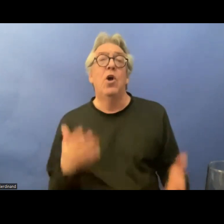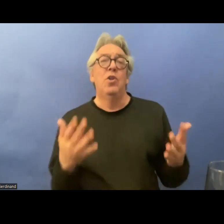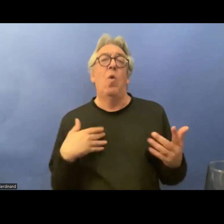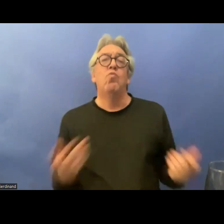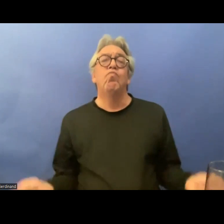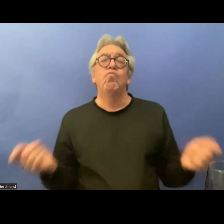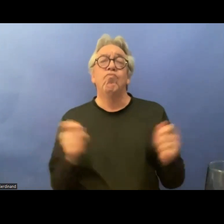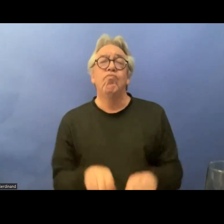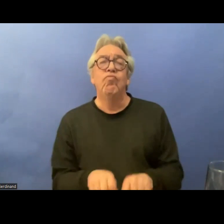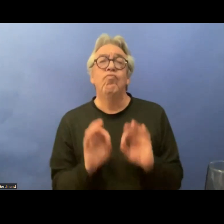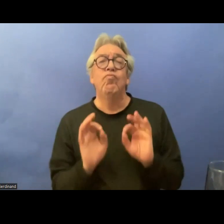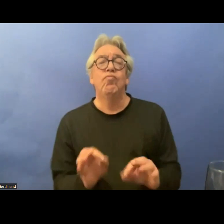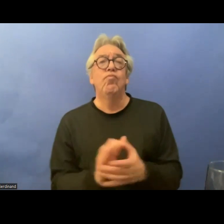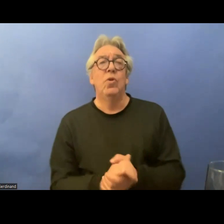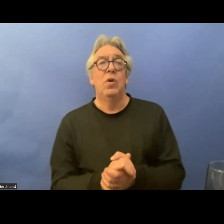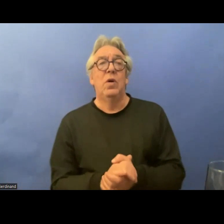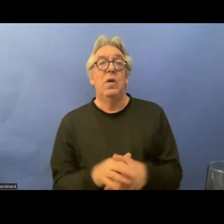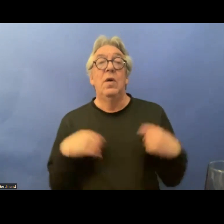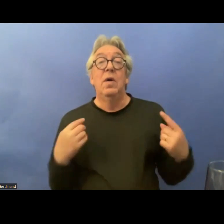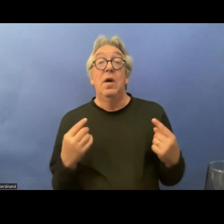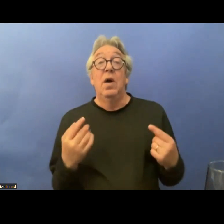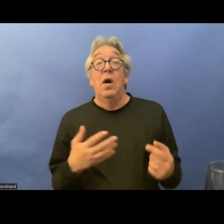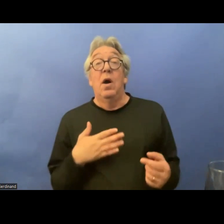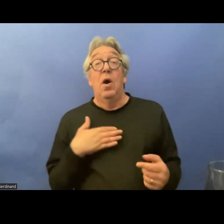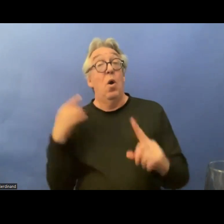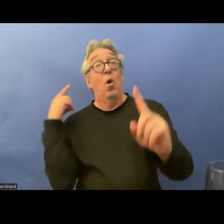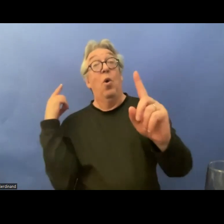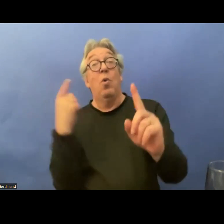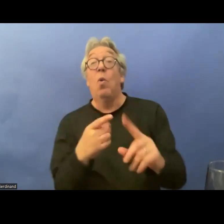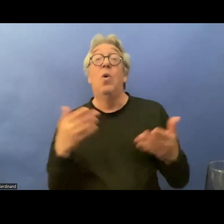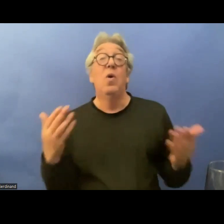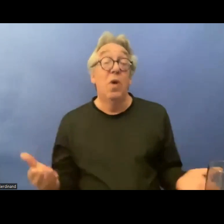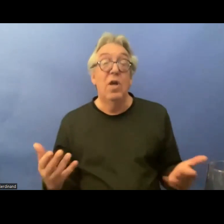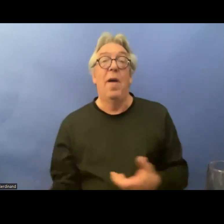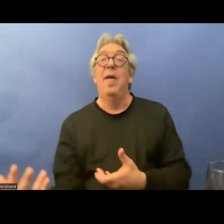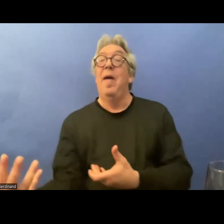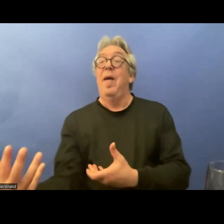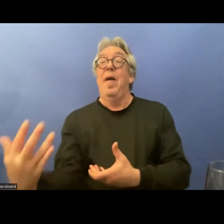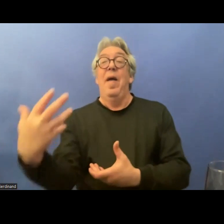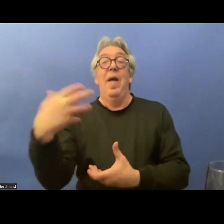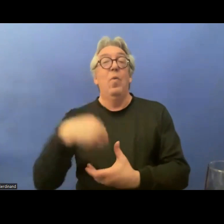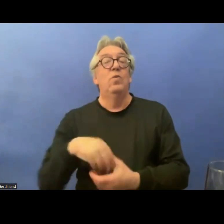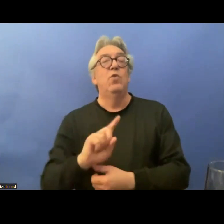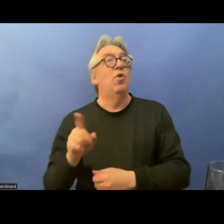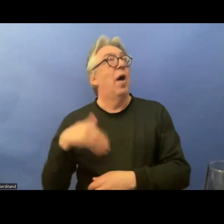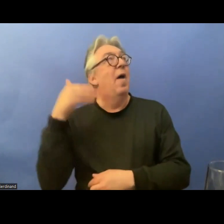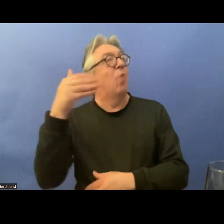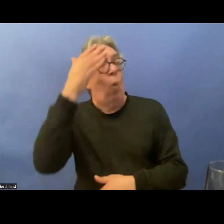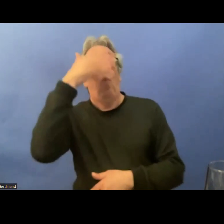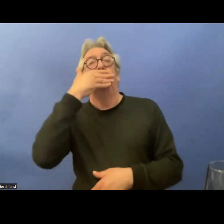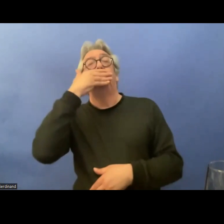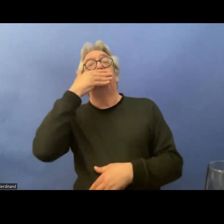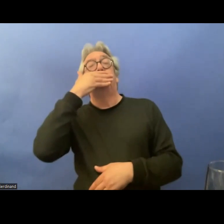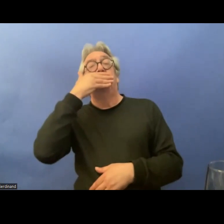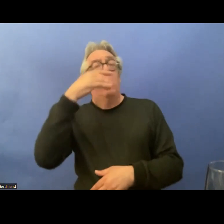by saying that our goal is obviously to ensure that inclusivity is not an afterthought, but a central component